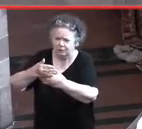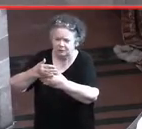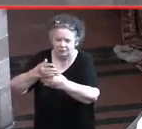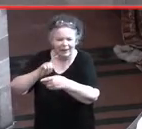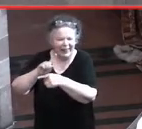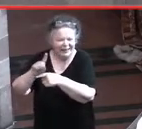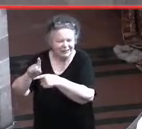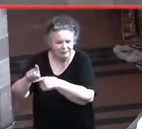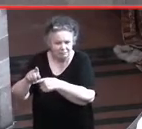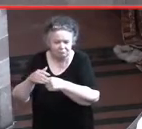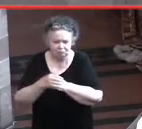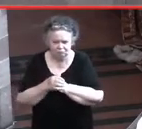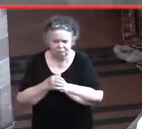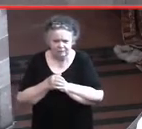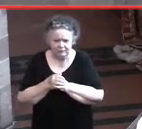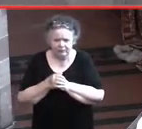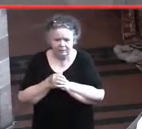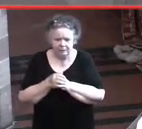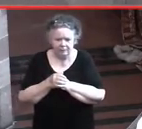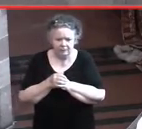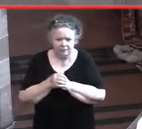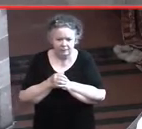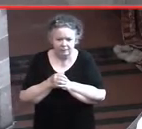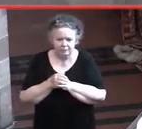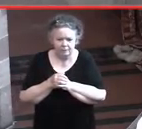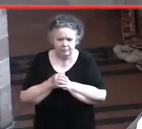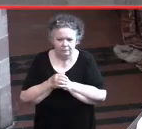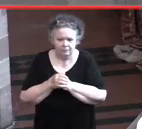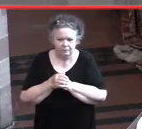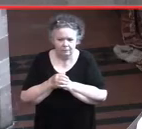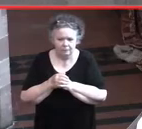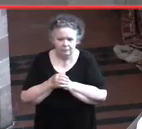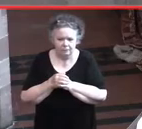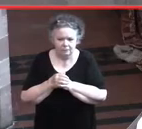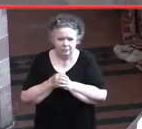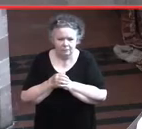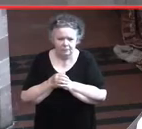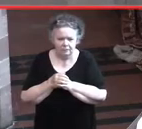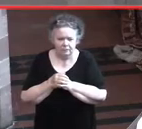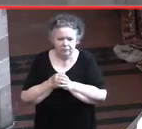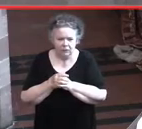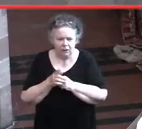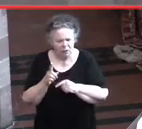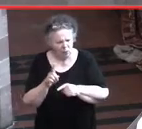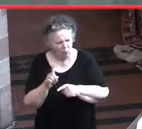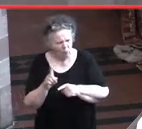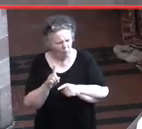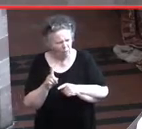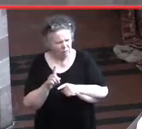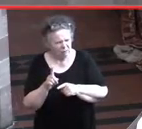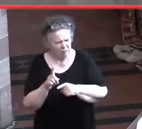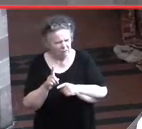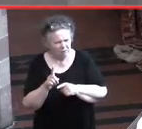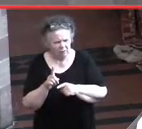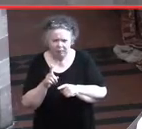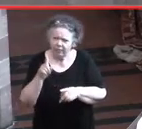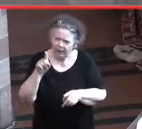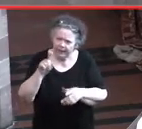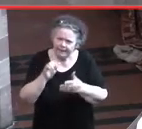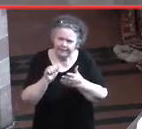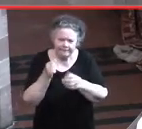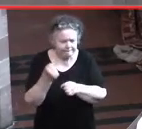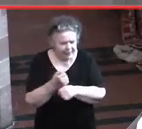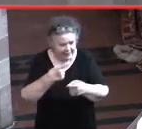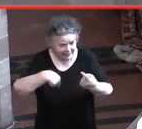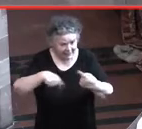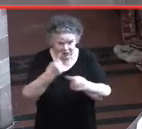verses. And chapters. What was it that that convinced any of